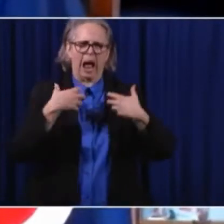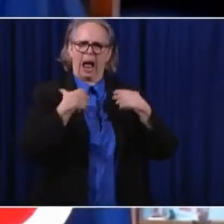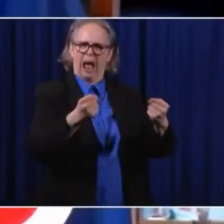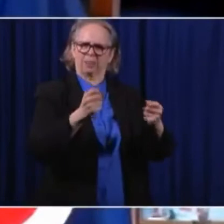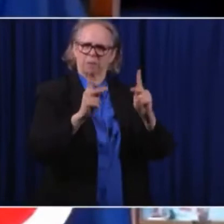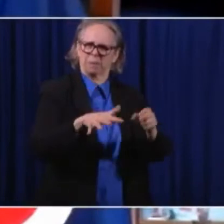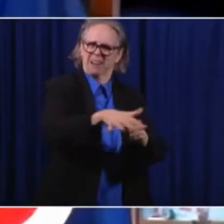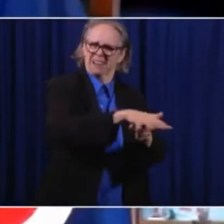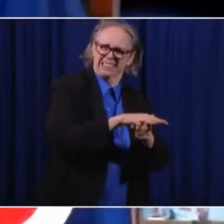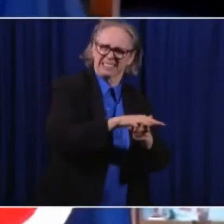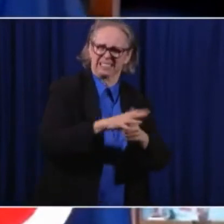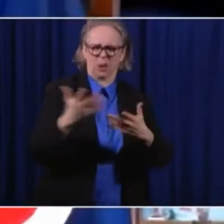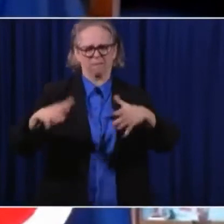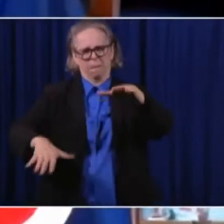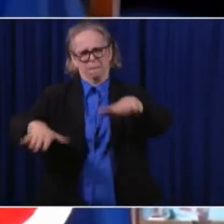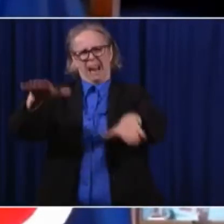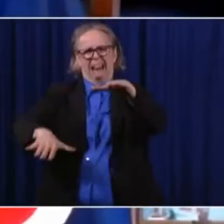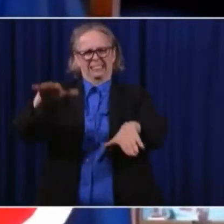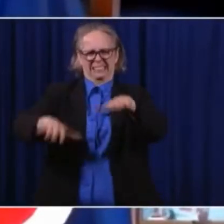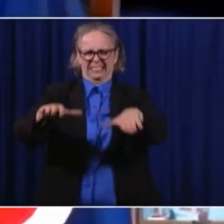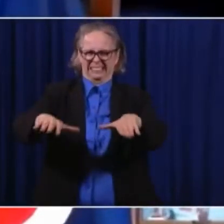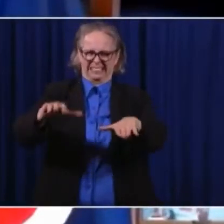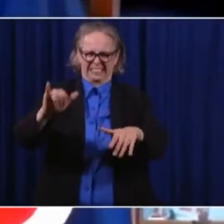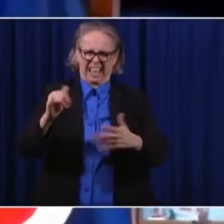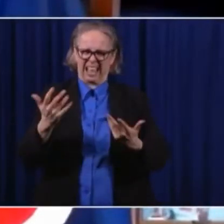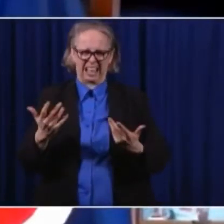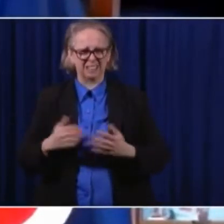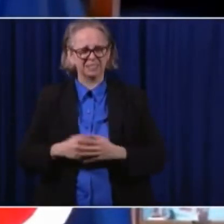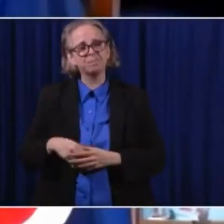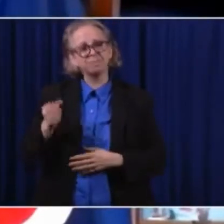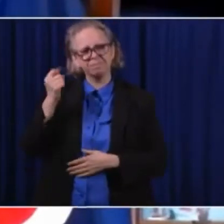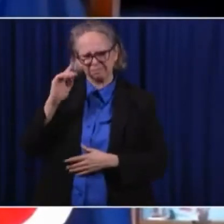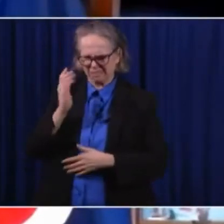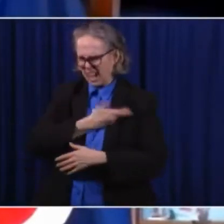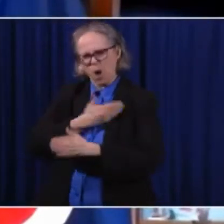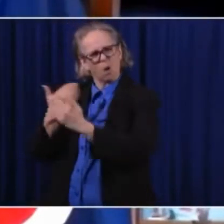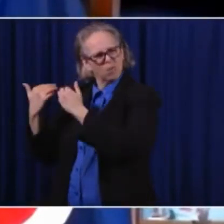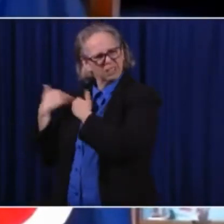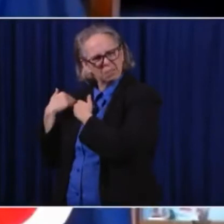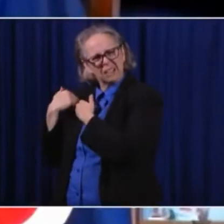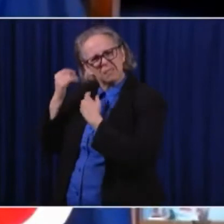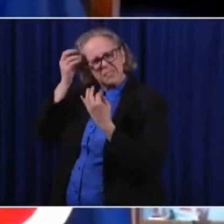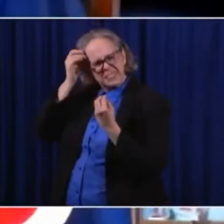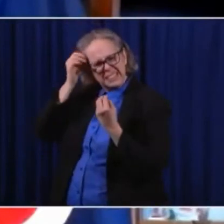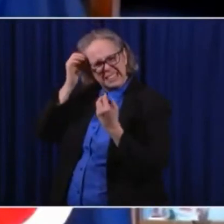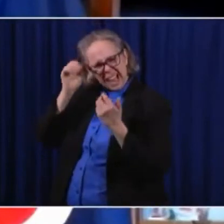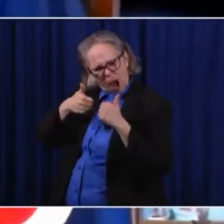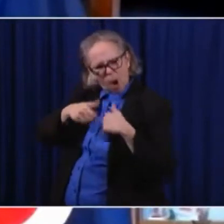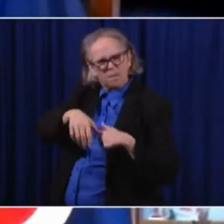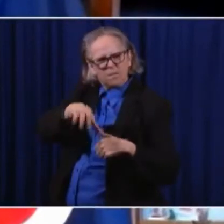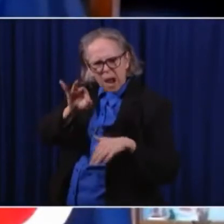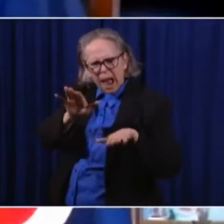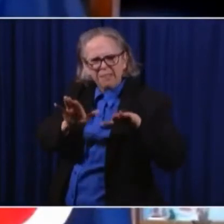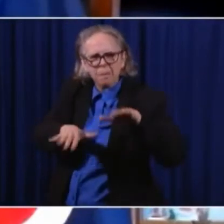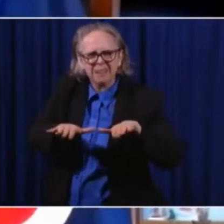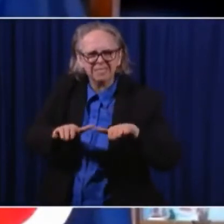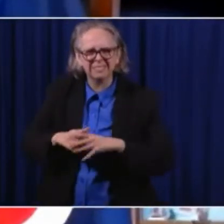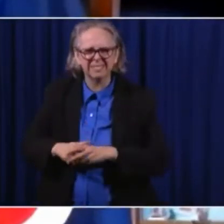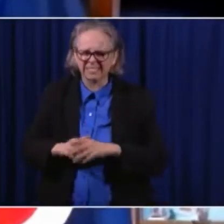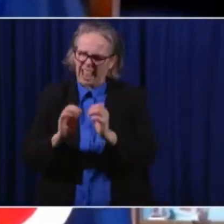tasked all of us to do, is to help with that challenge. And based on all